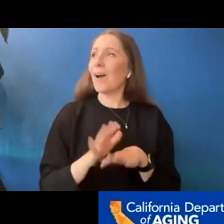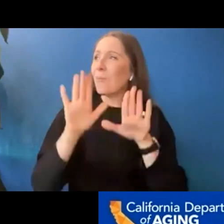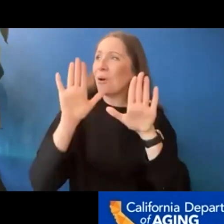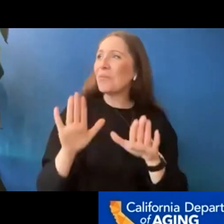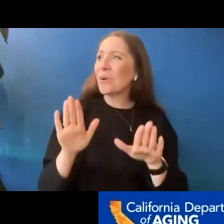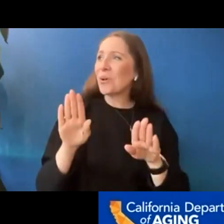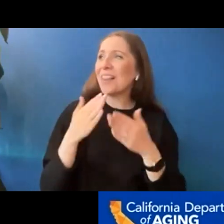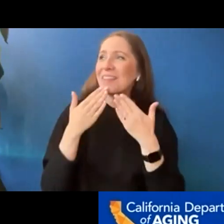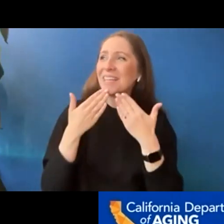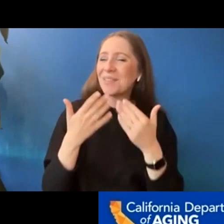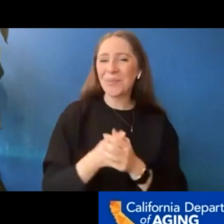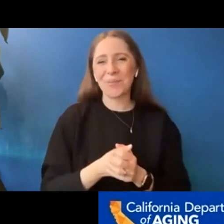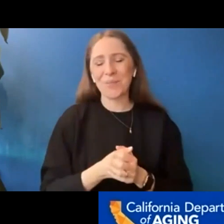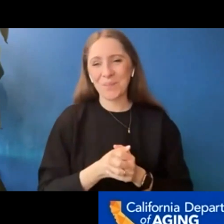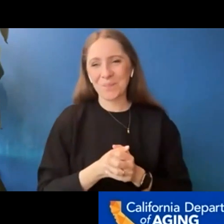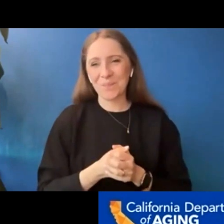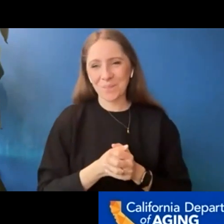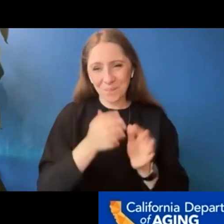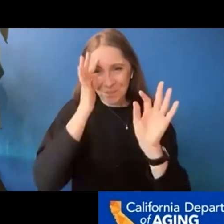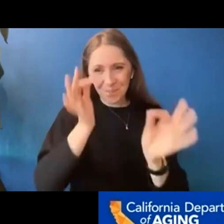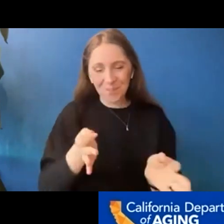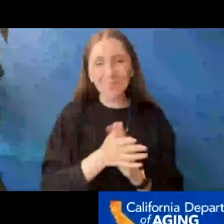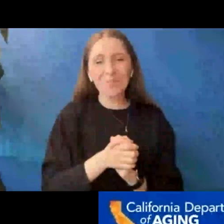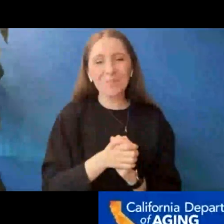Great. Thank you. Absolutely.